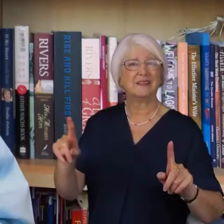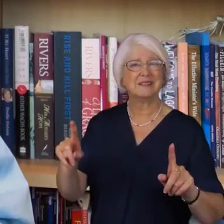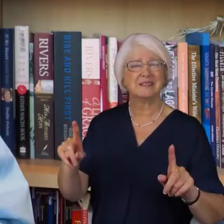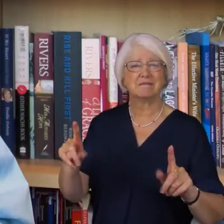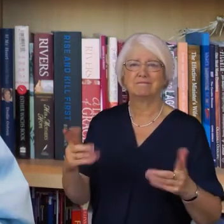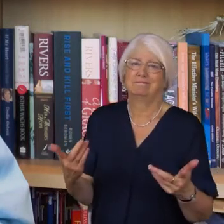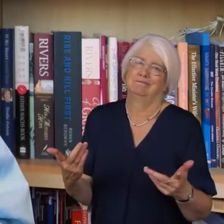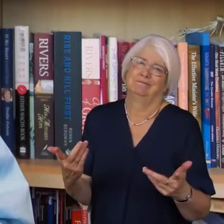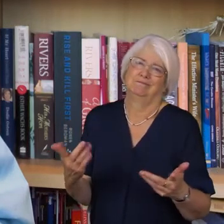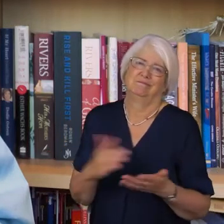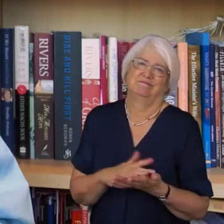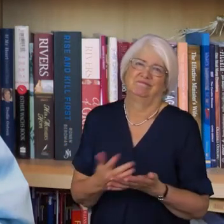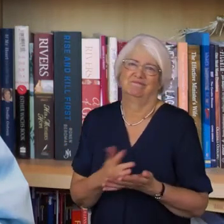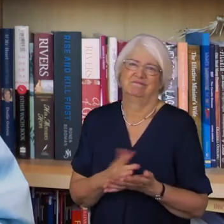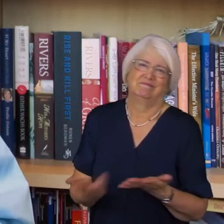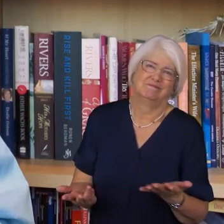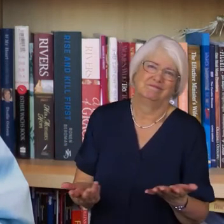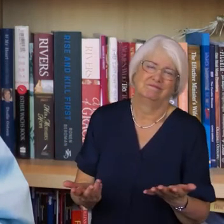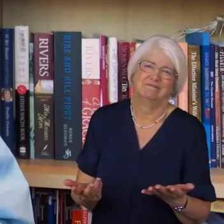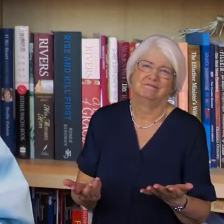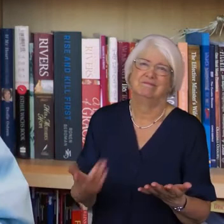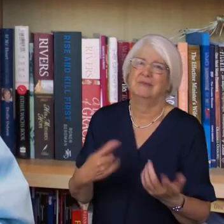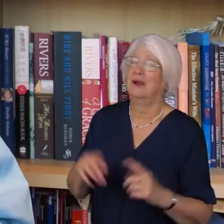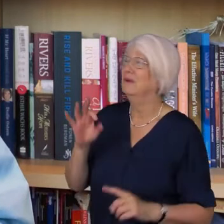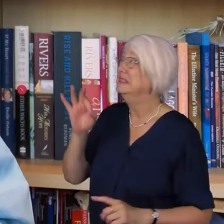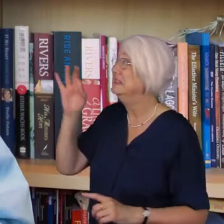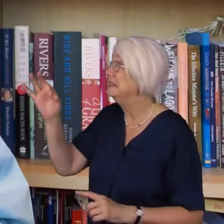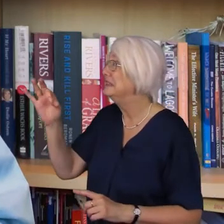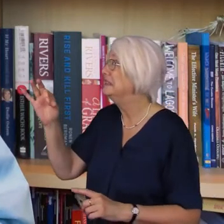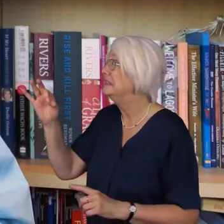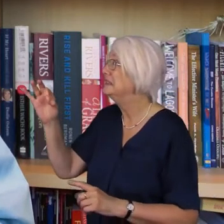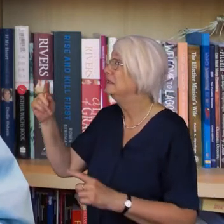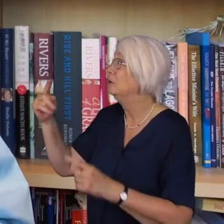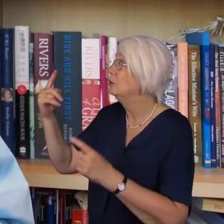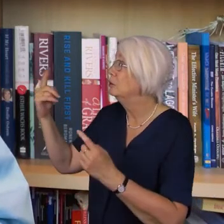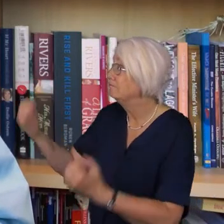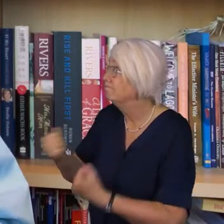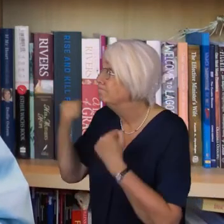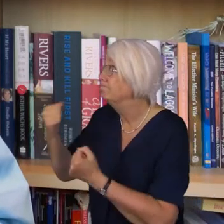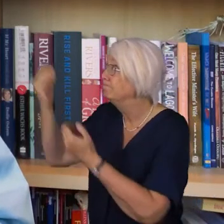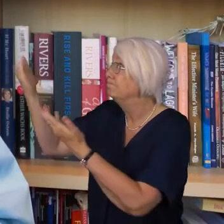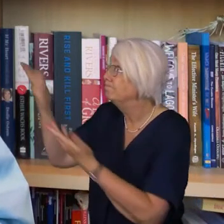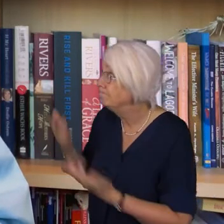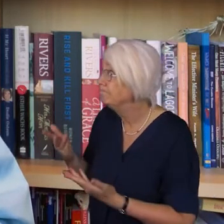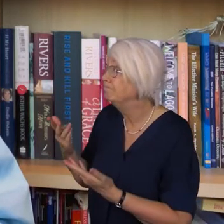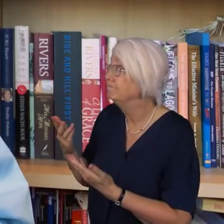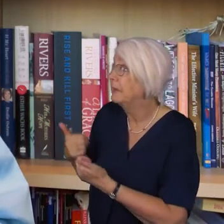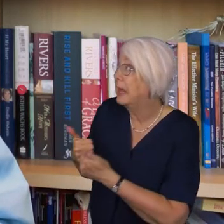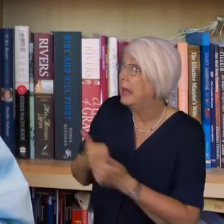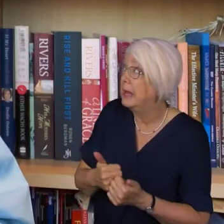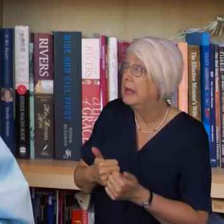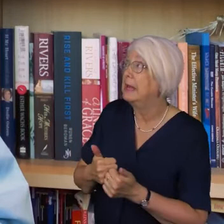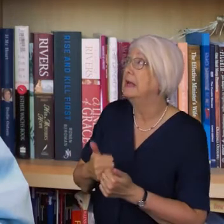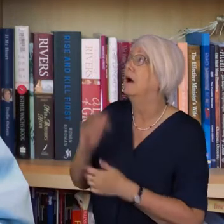Where our witness is unfaithful and unfruitful, we seek the enabling of the